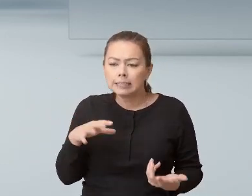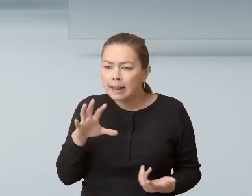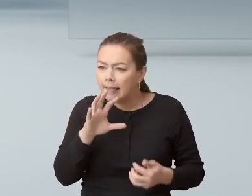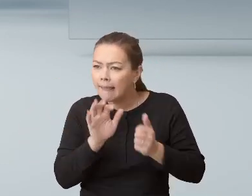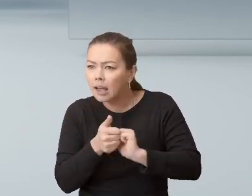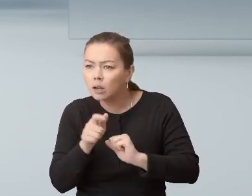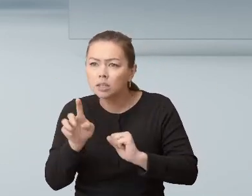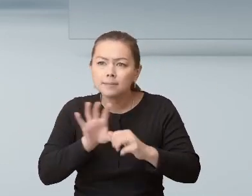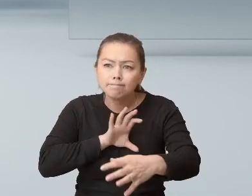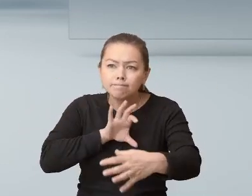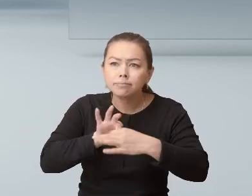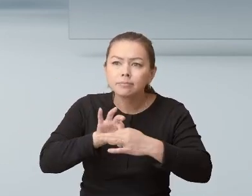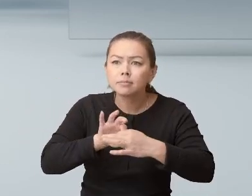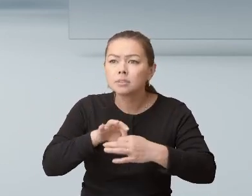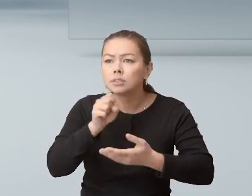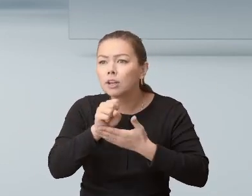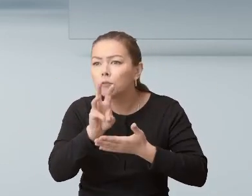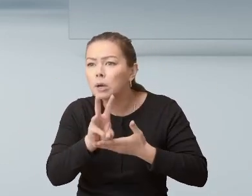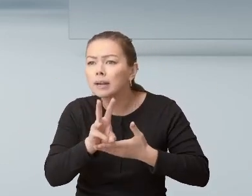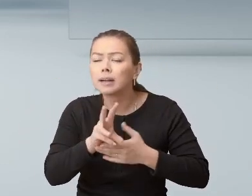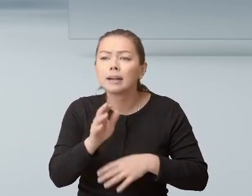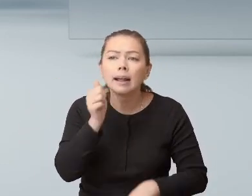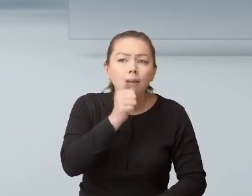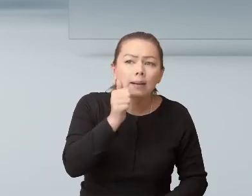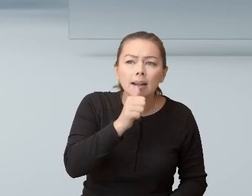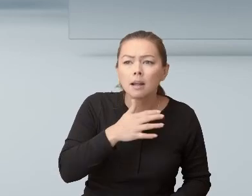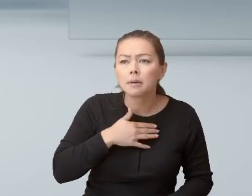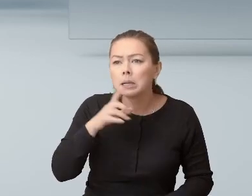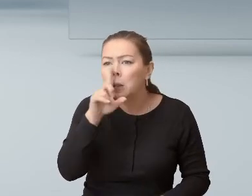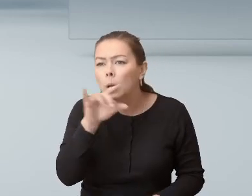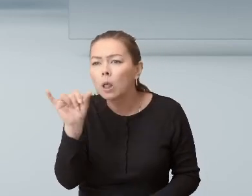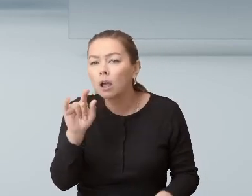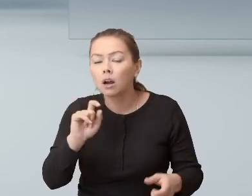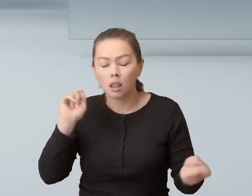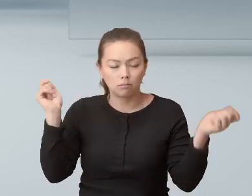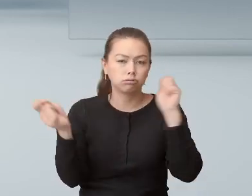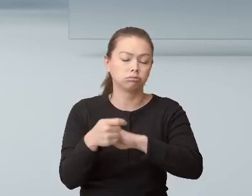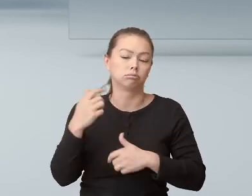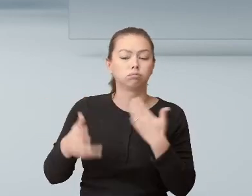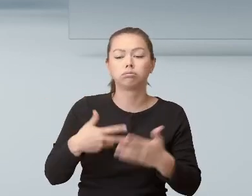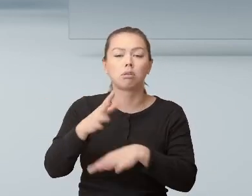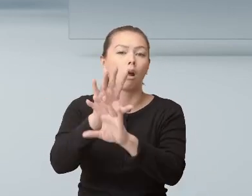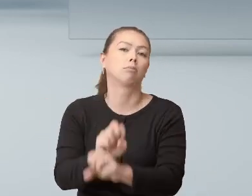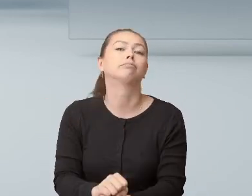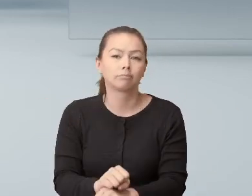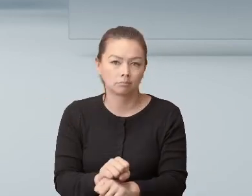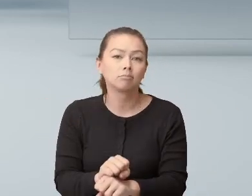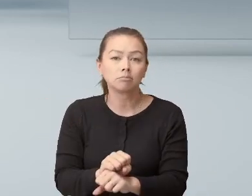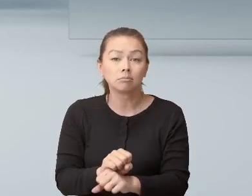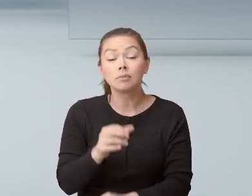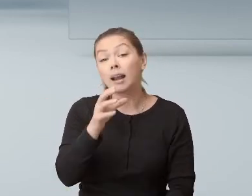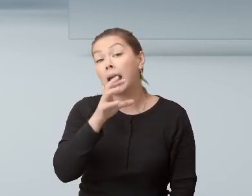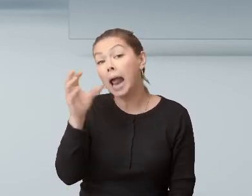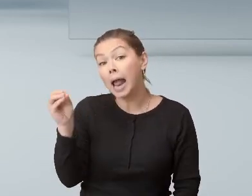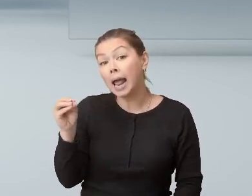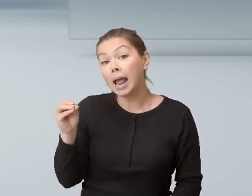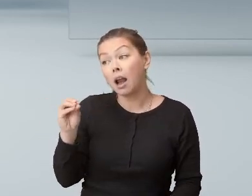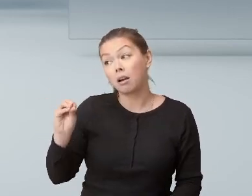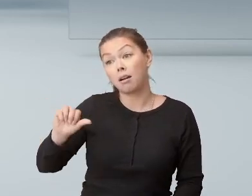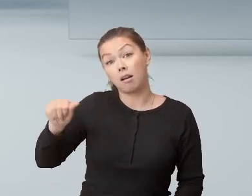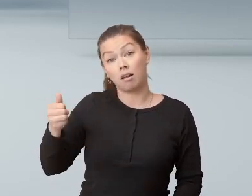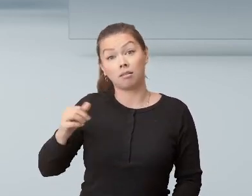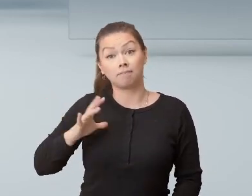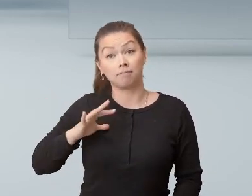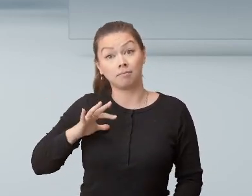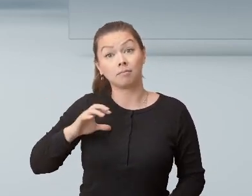the software through do my day-to-day is night and day. The other component up to that is the ability to grow and scale and add